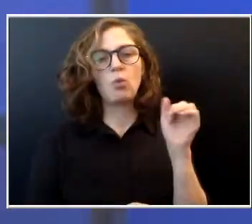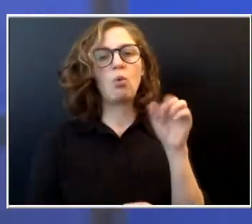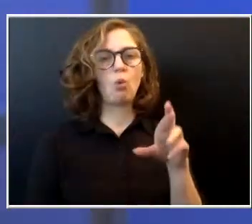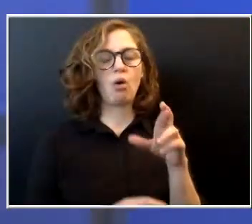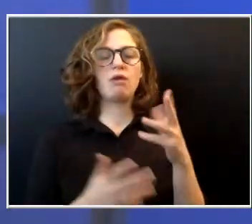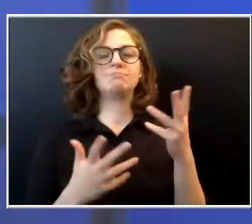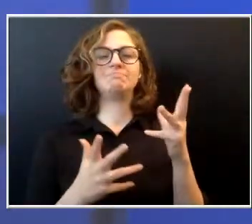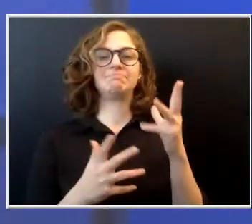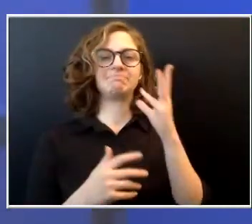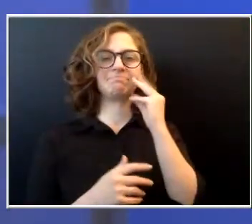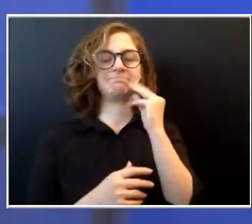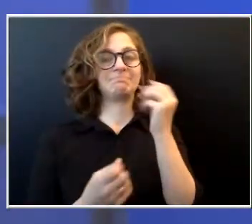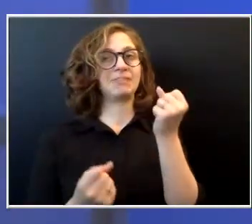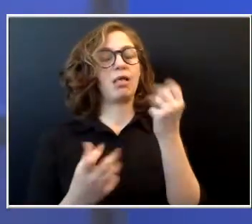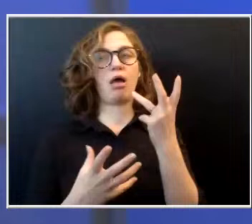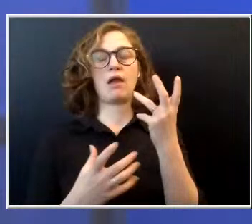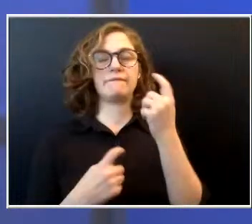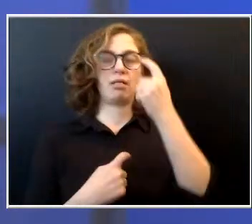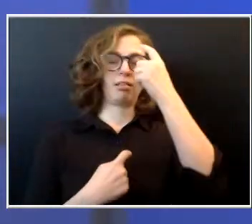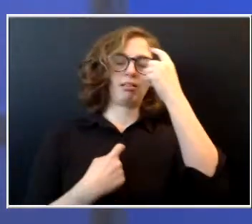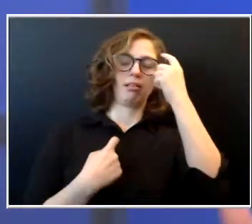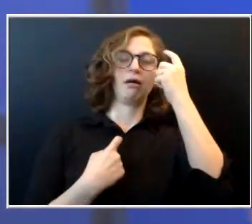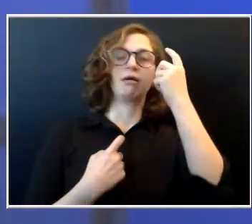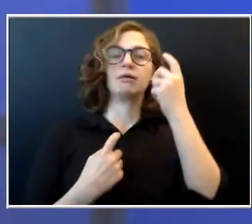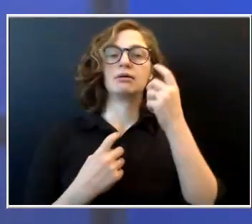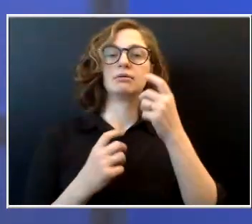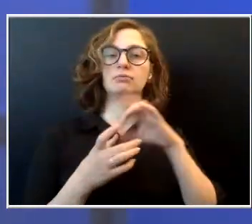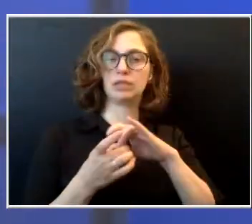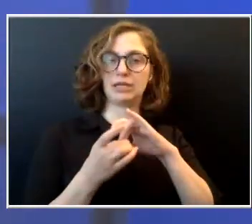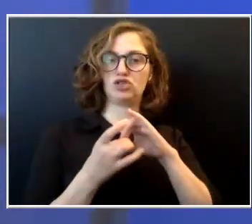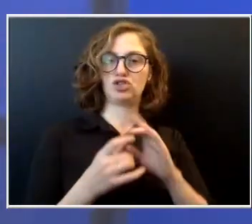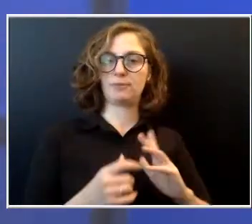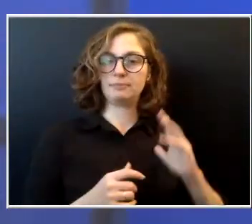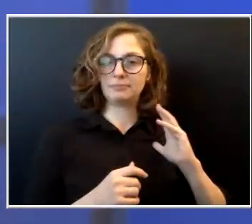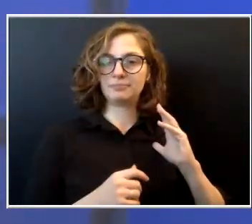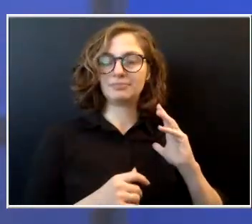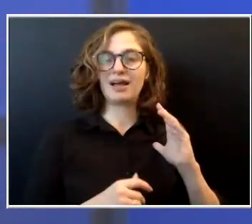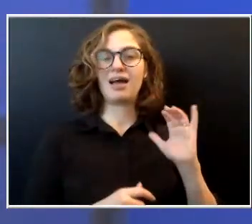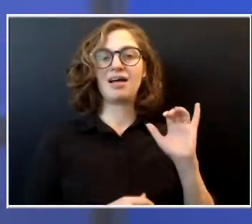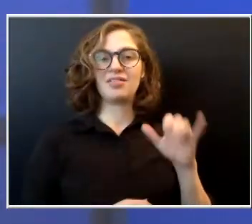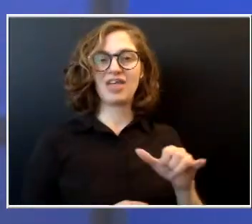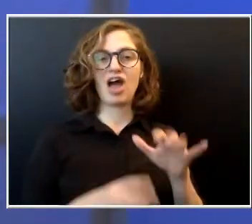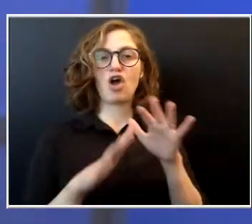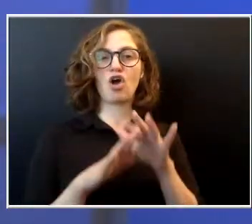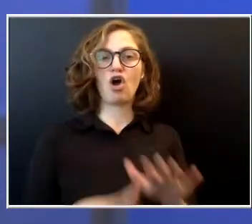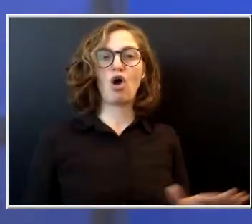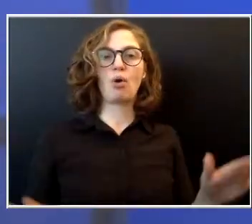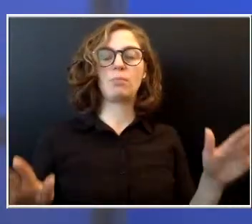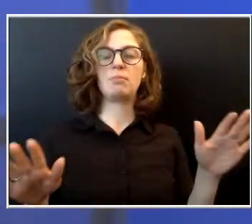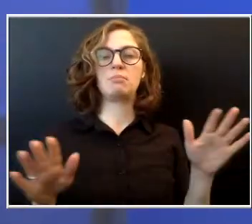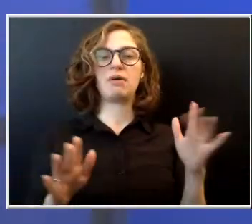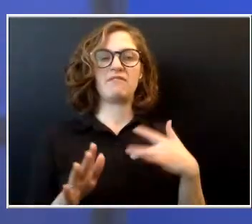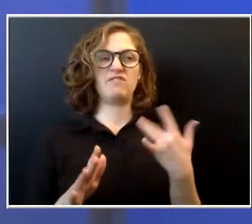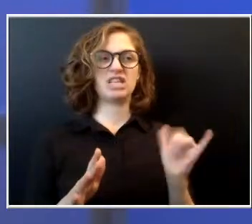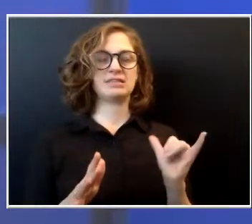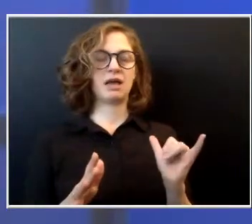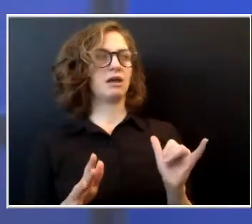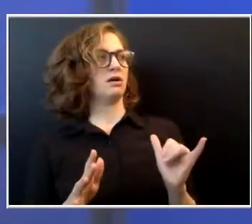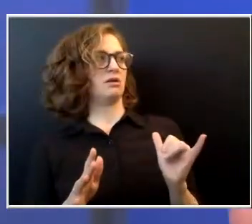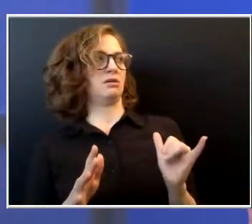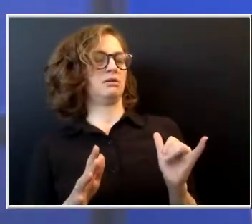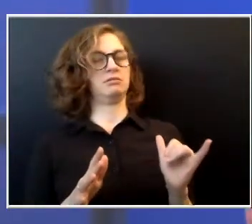damaging relationships in the past, that calm almost becomes an alarm for them. And so they start